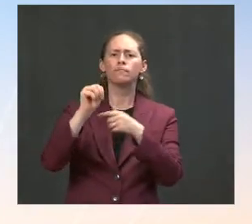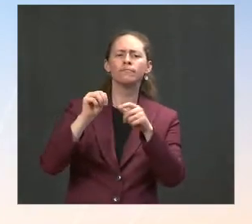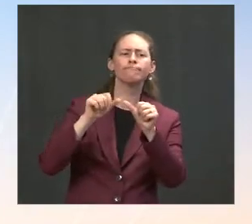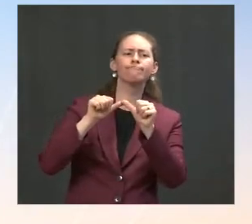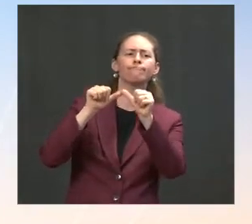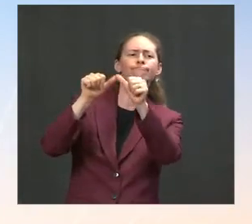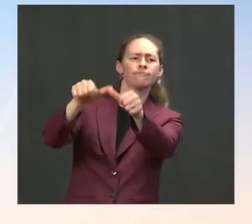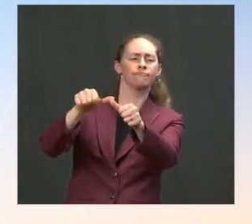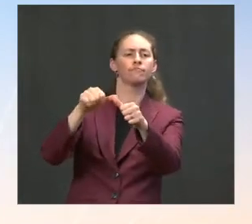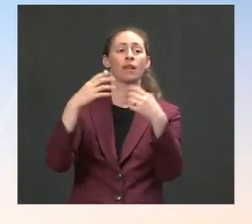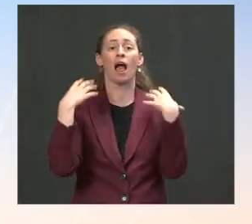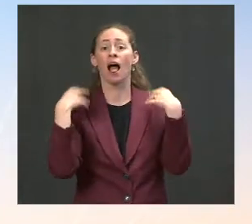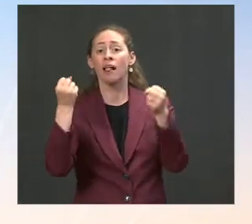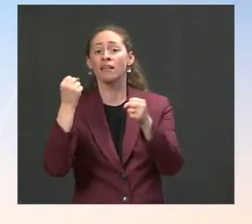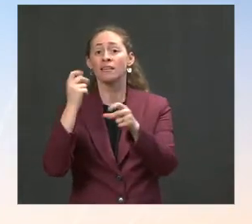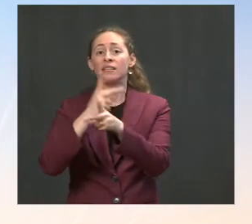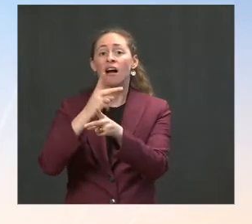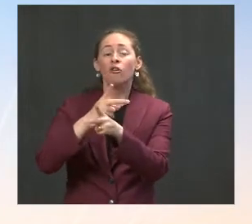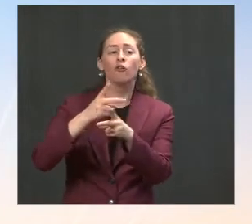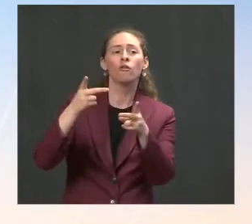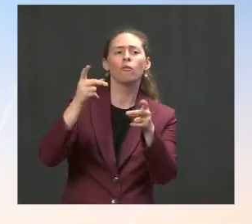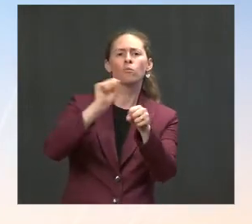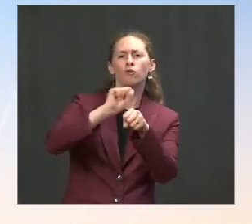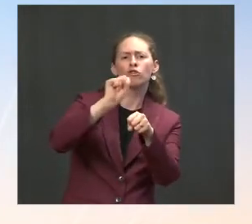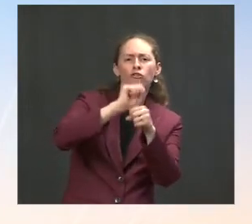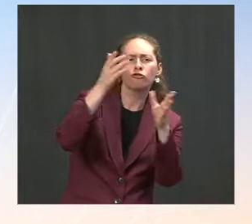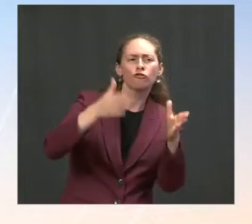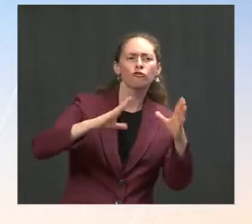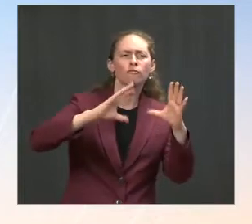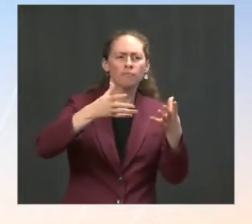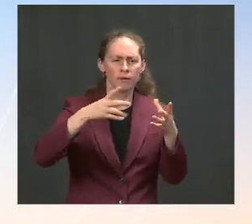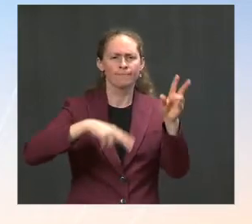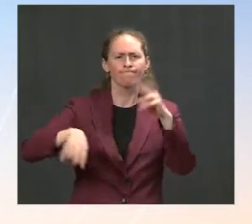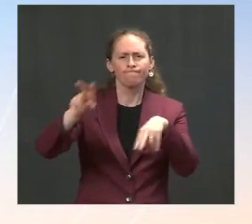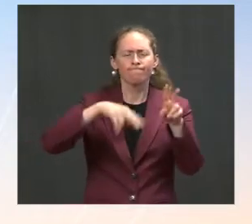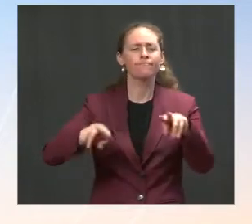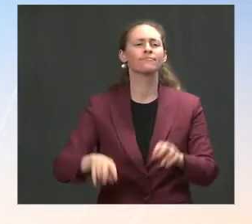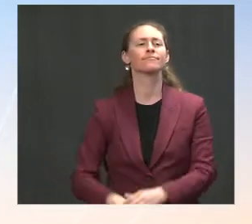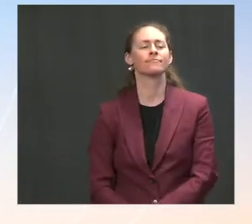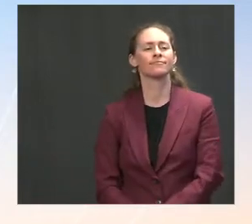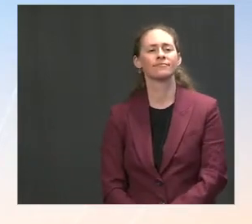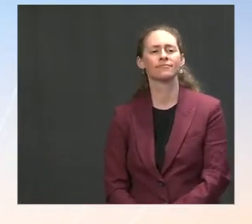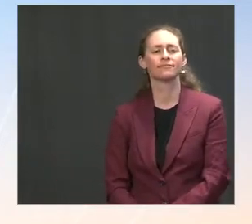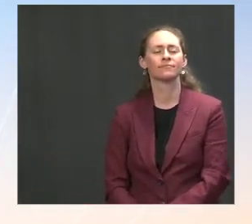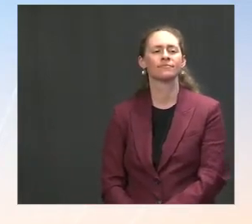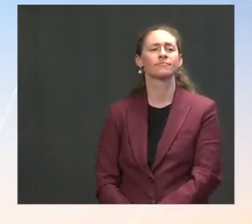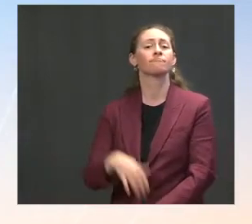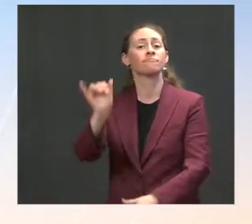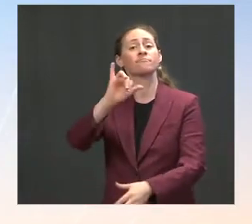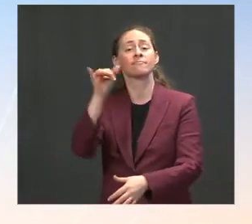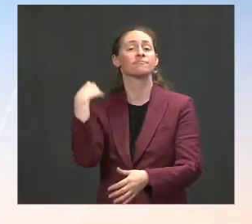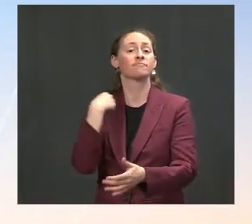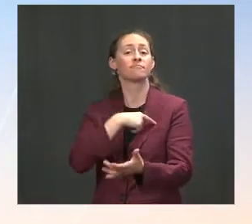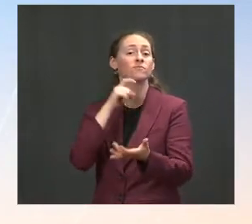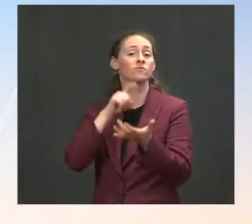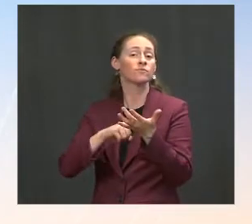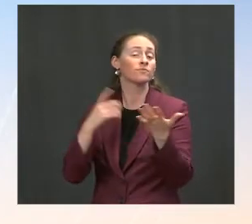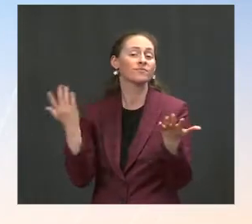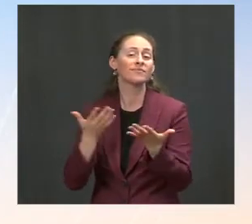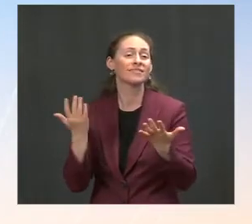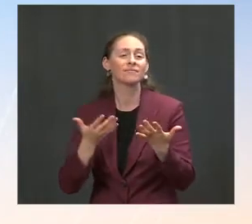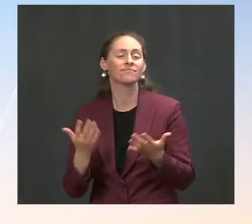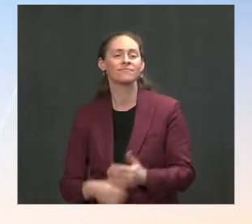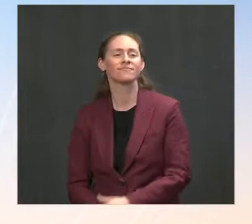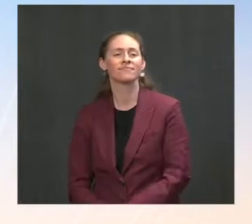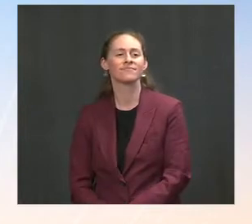and others who would be in those cohorts and categories. I would also note that because the vast majority of individuals